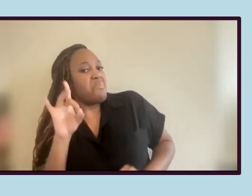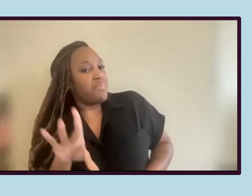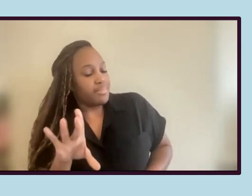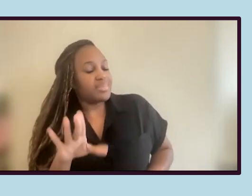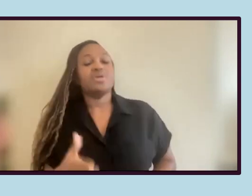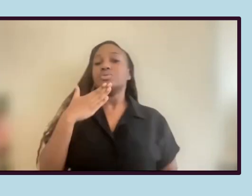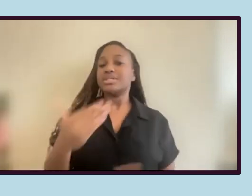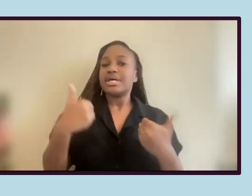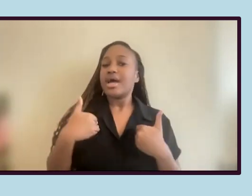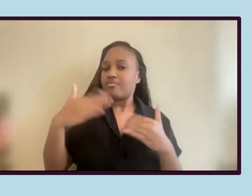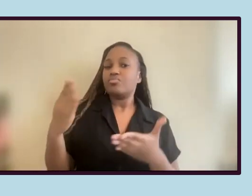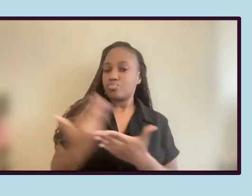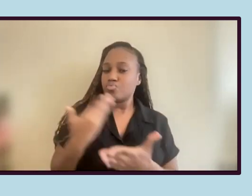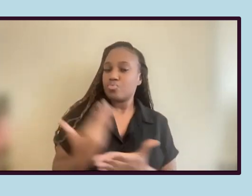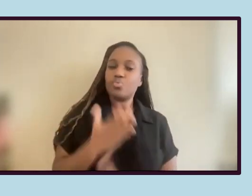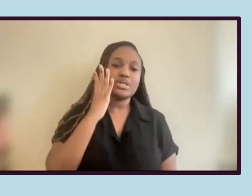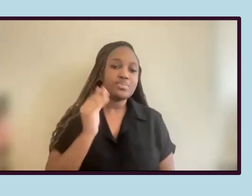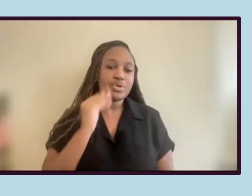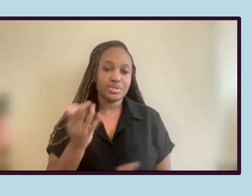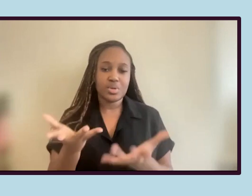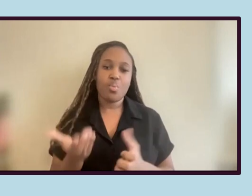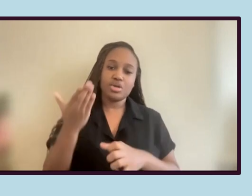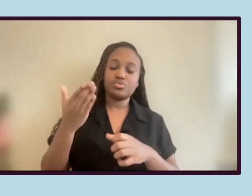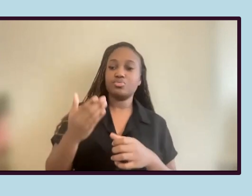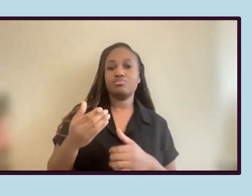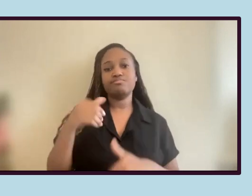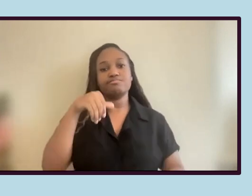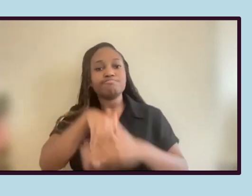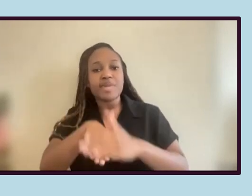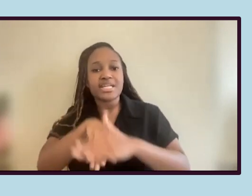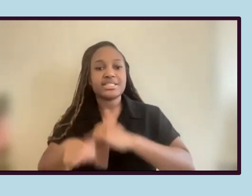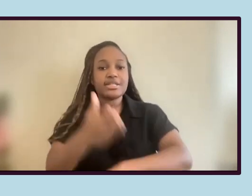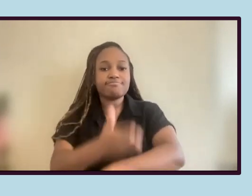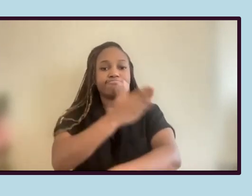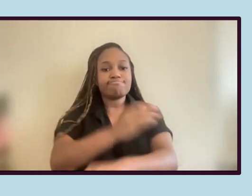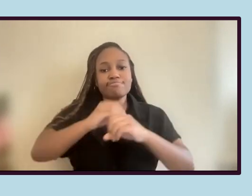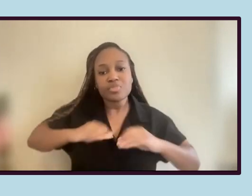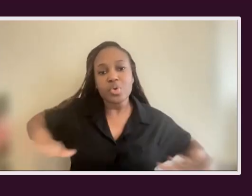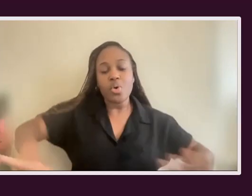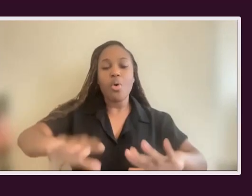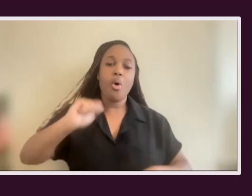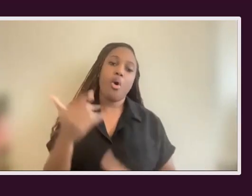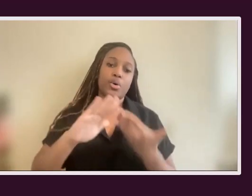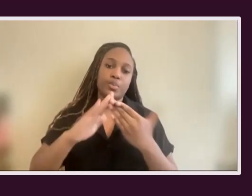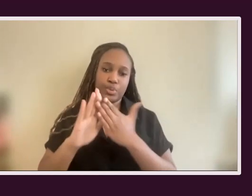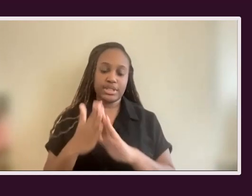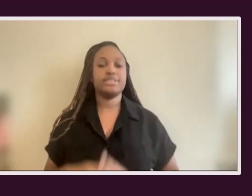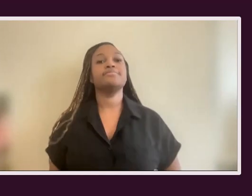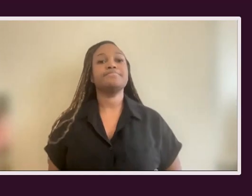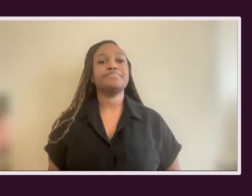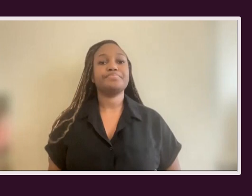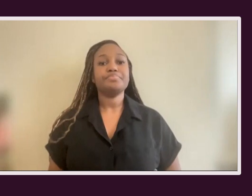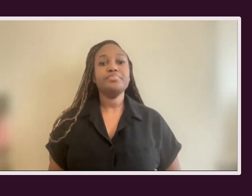are increasing our community and our access to the communities that we exist within. A little bit about